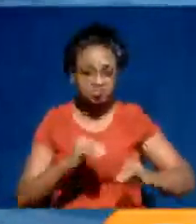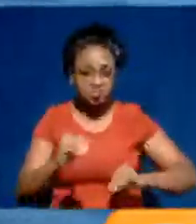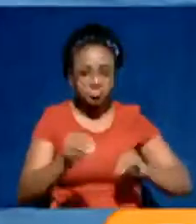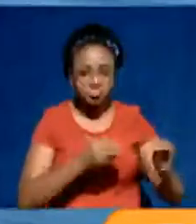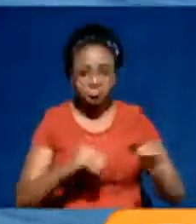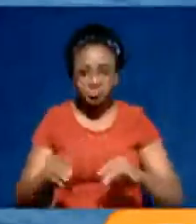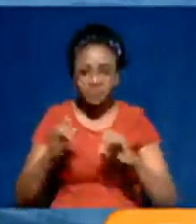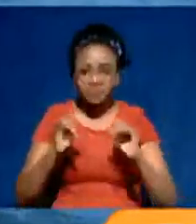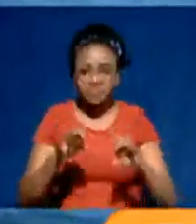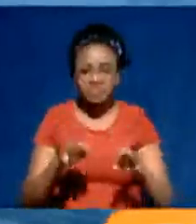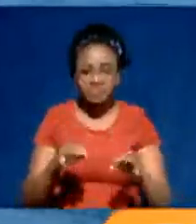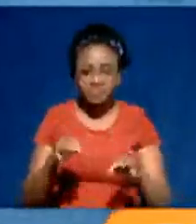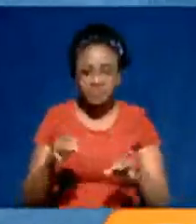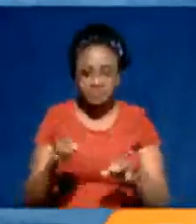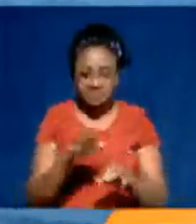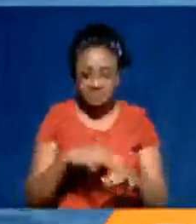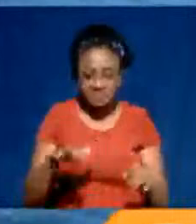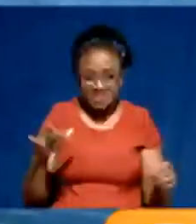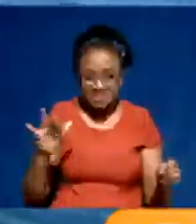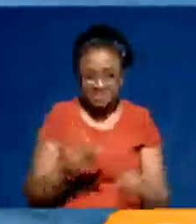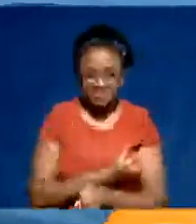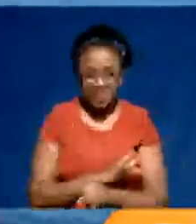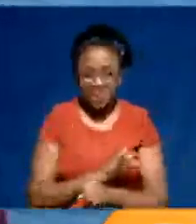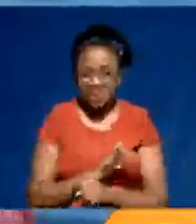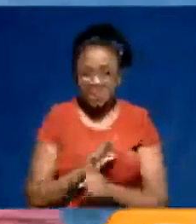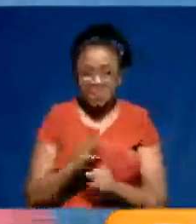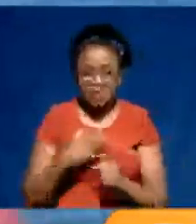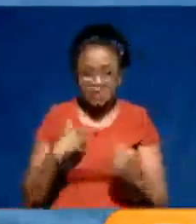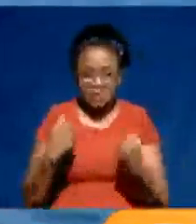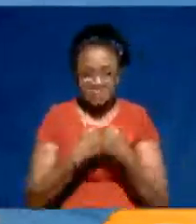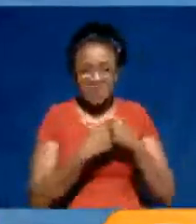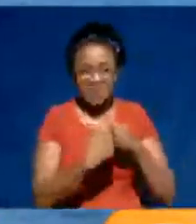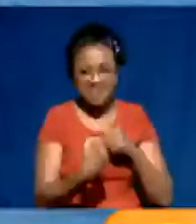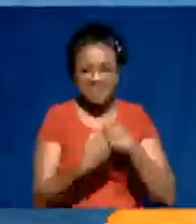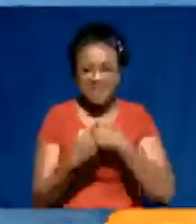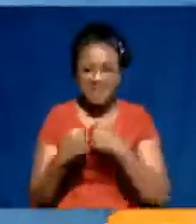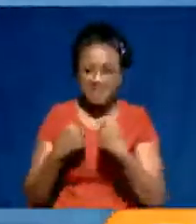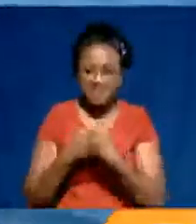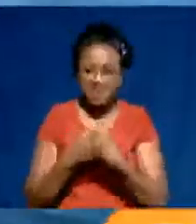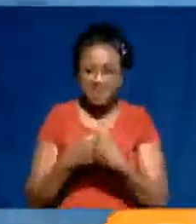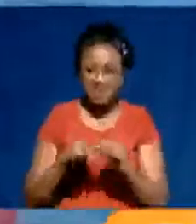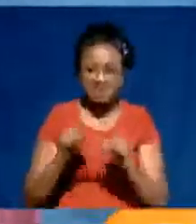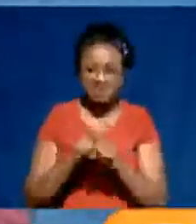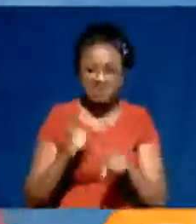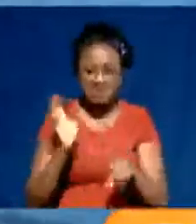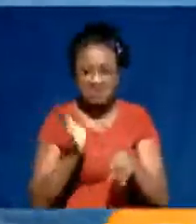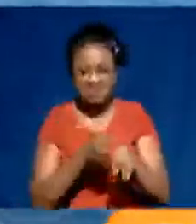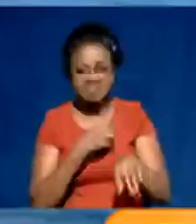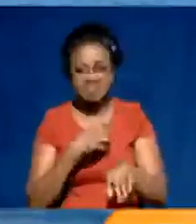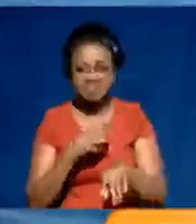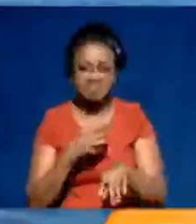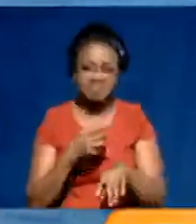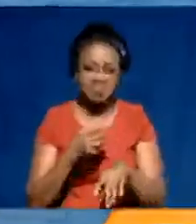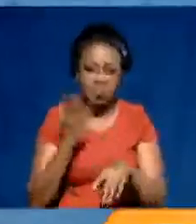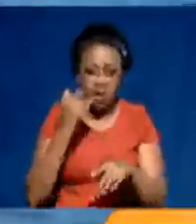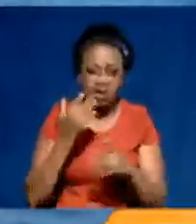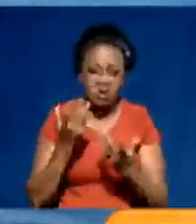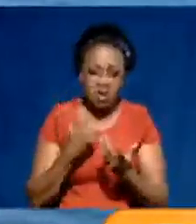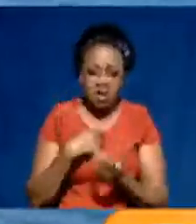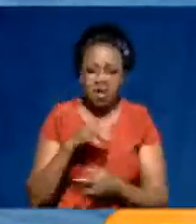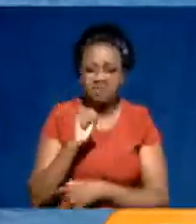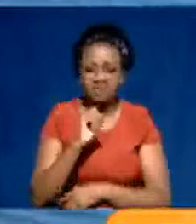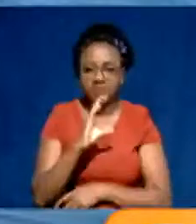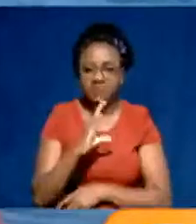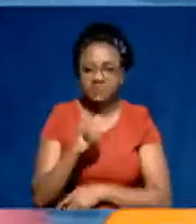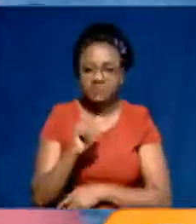there's less space, there's conflict. They hit each other, and with the scales, they prick each other, then it causes infection